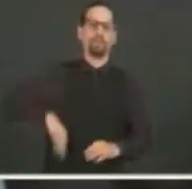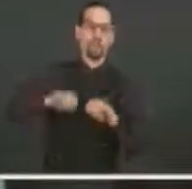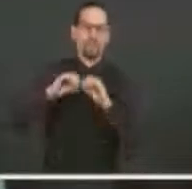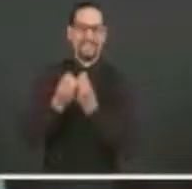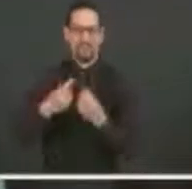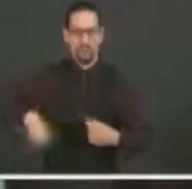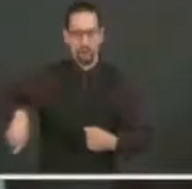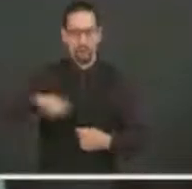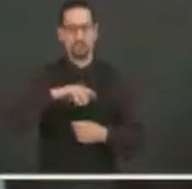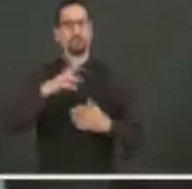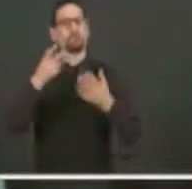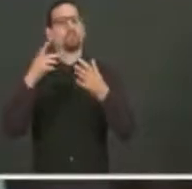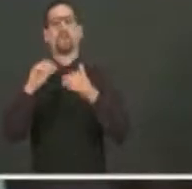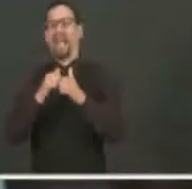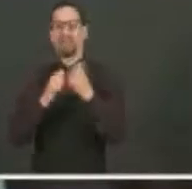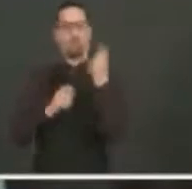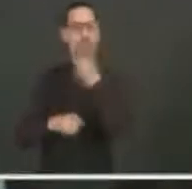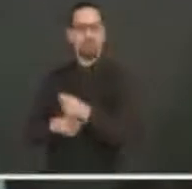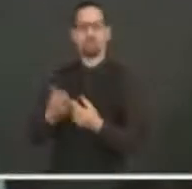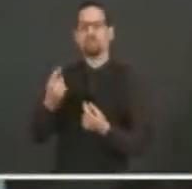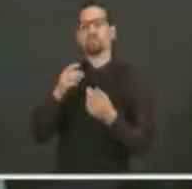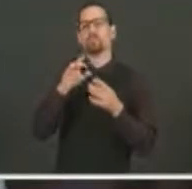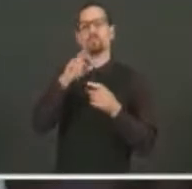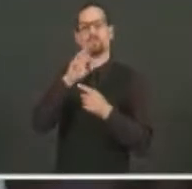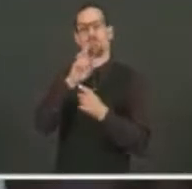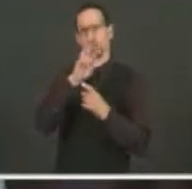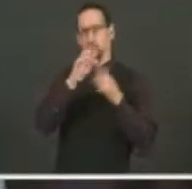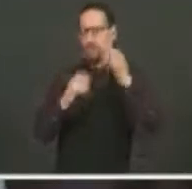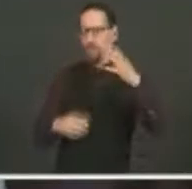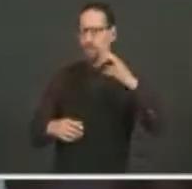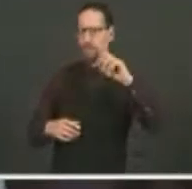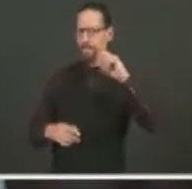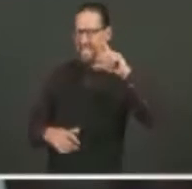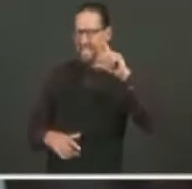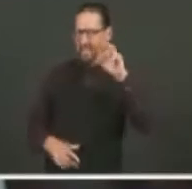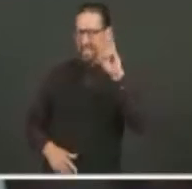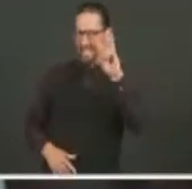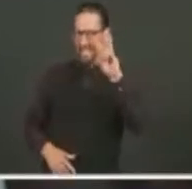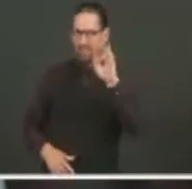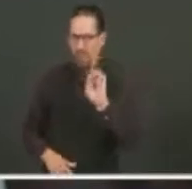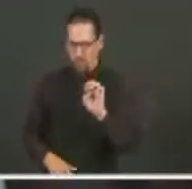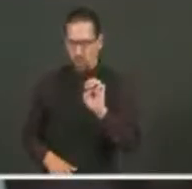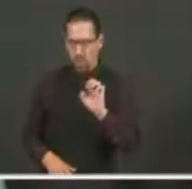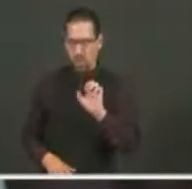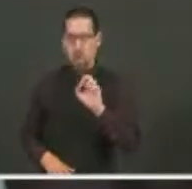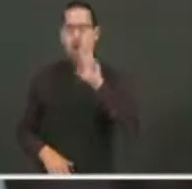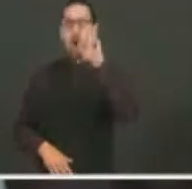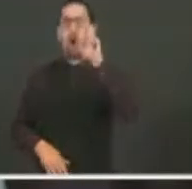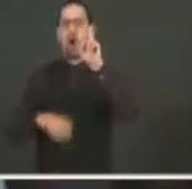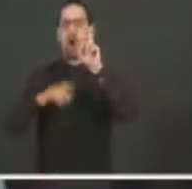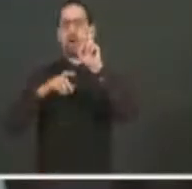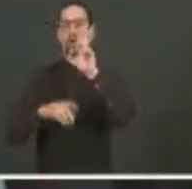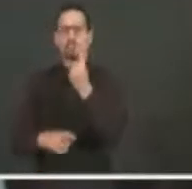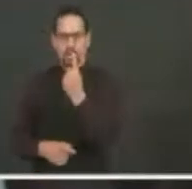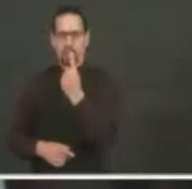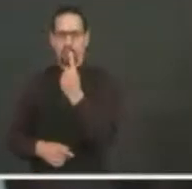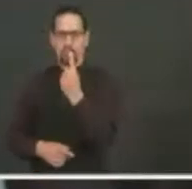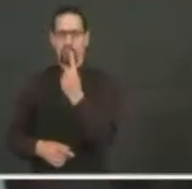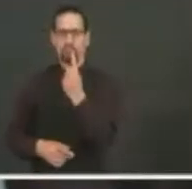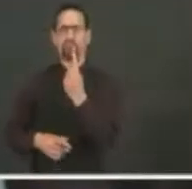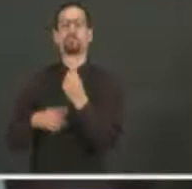One, capital W, E, R, and the number 1, We Are